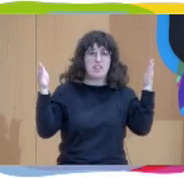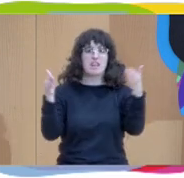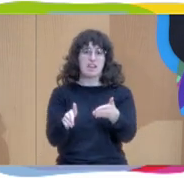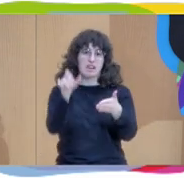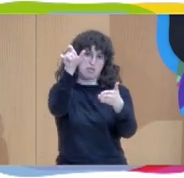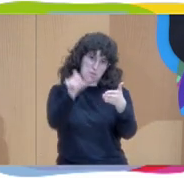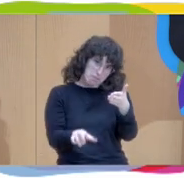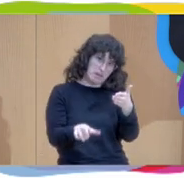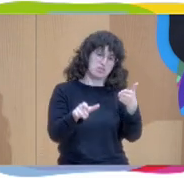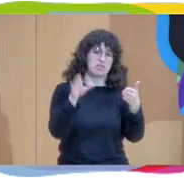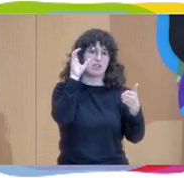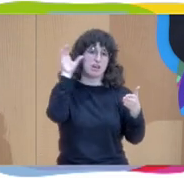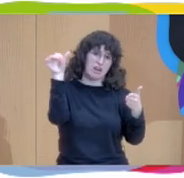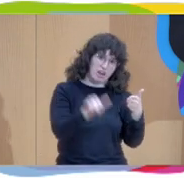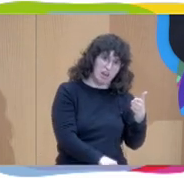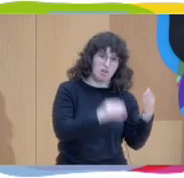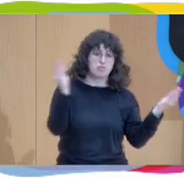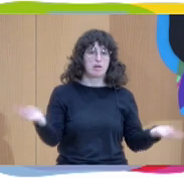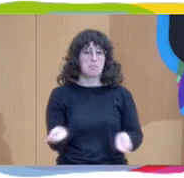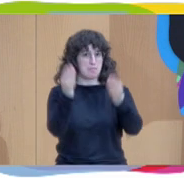And the results were good.